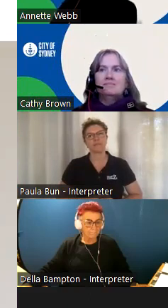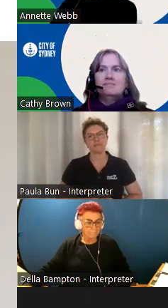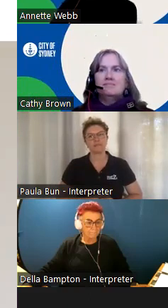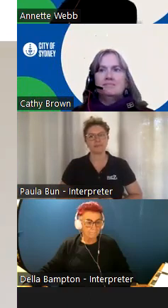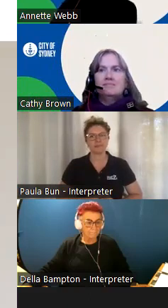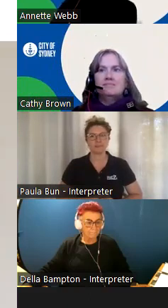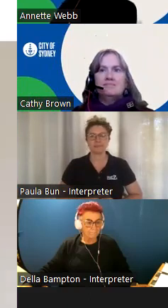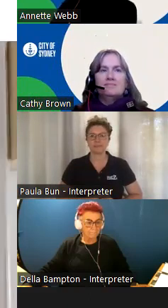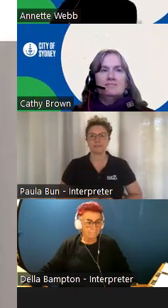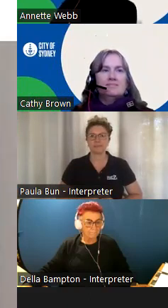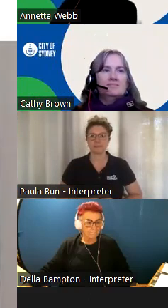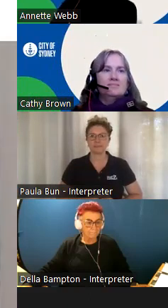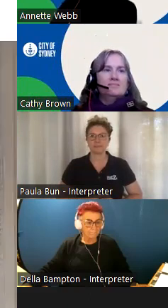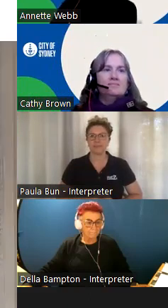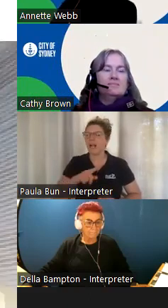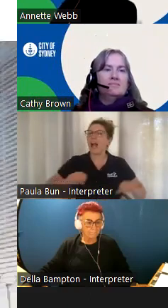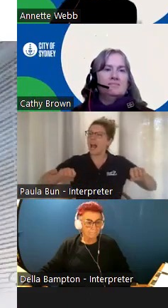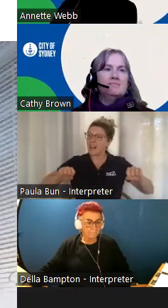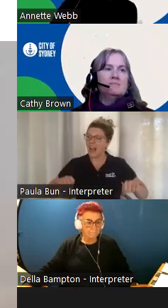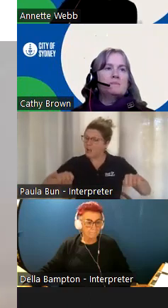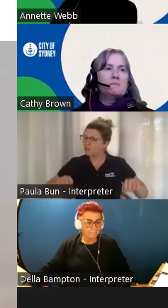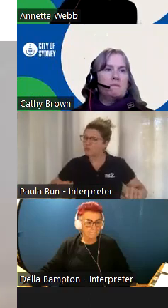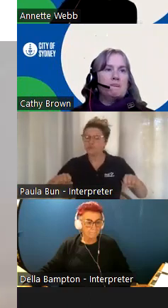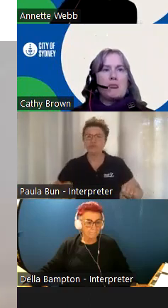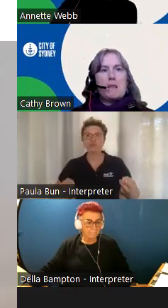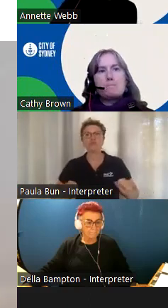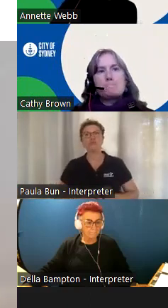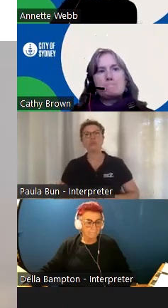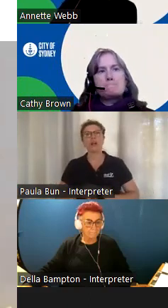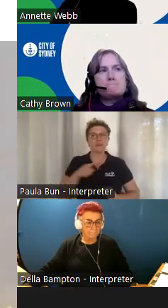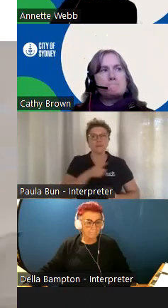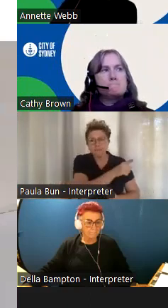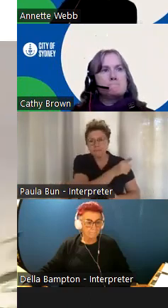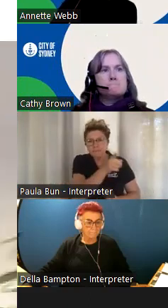we have, this is the living area here, and down the hallway